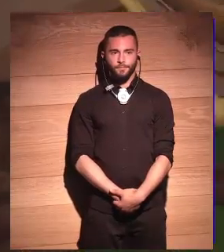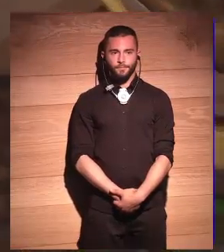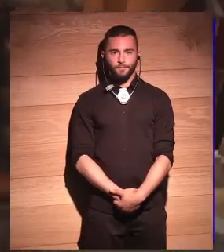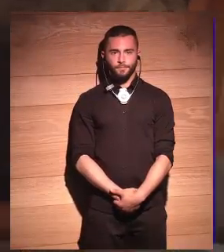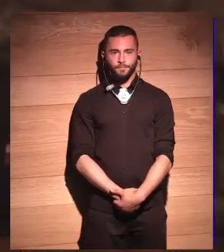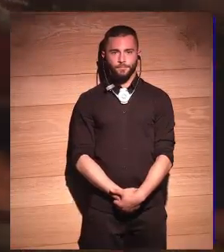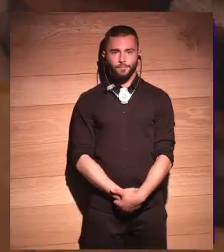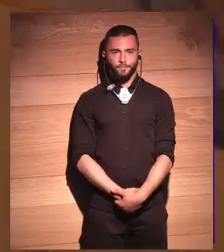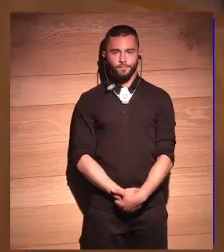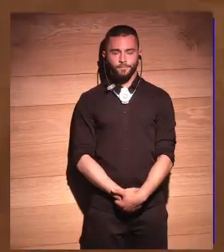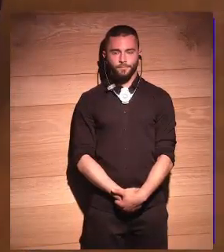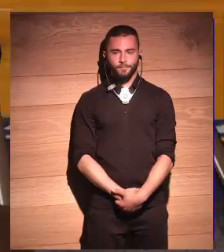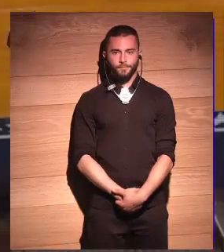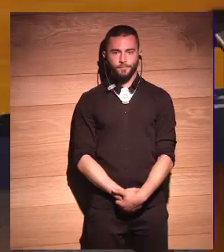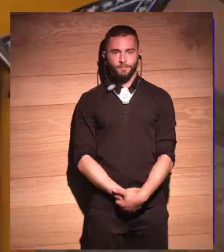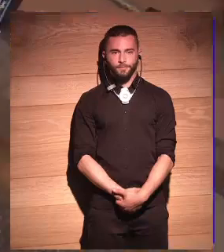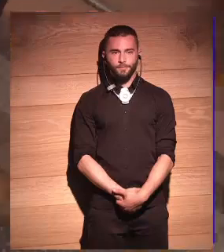This isn't working out.